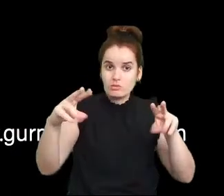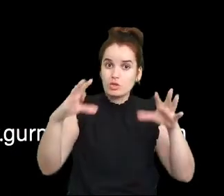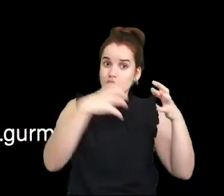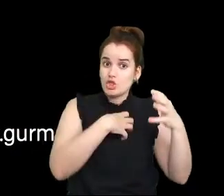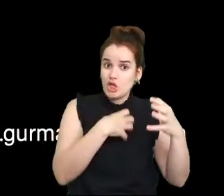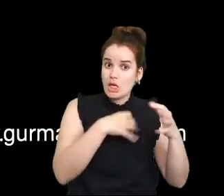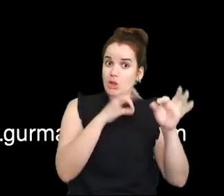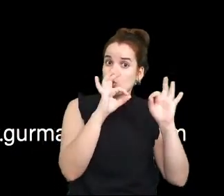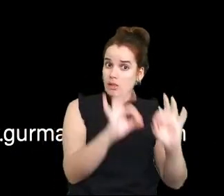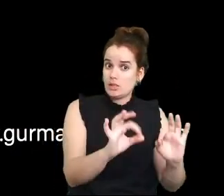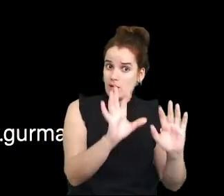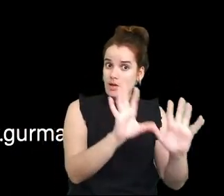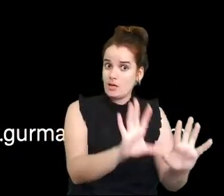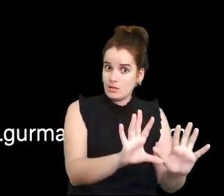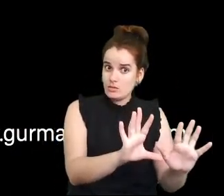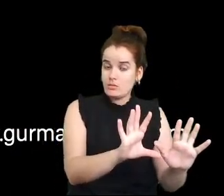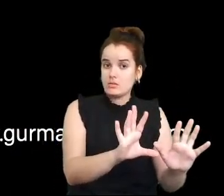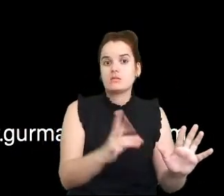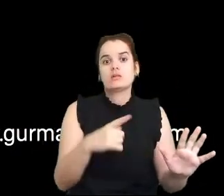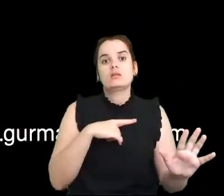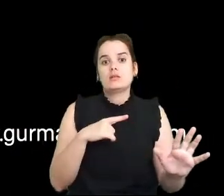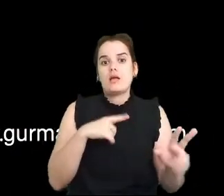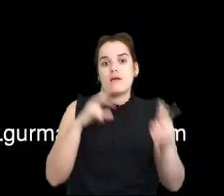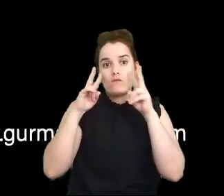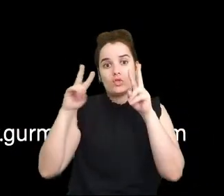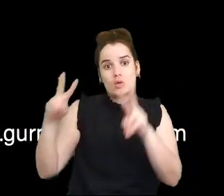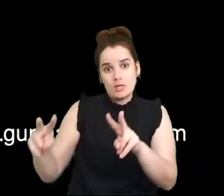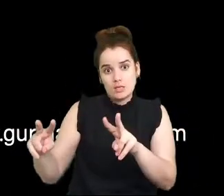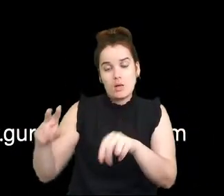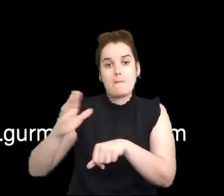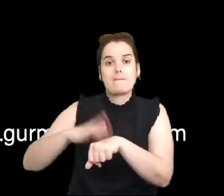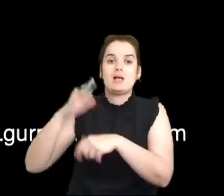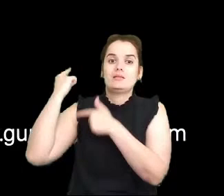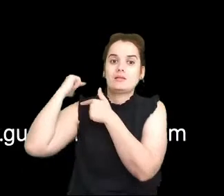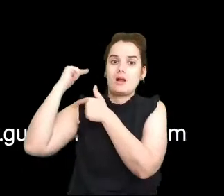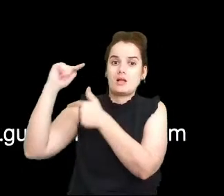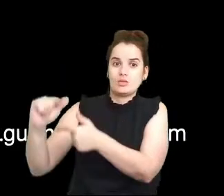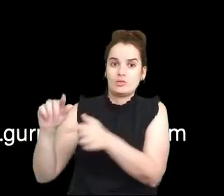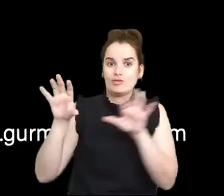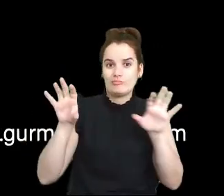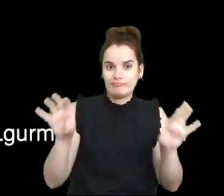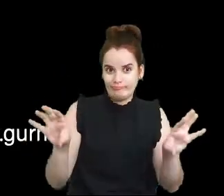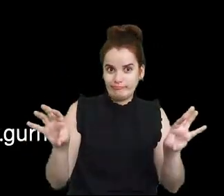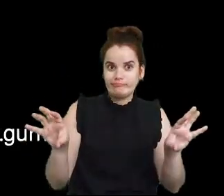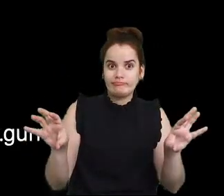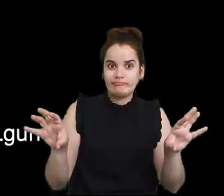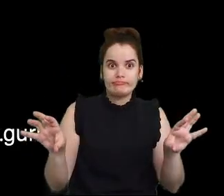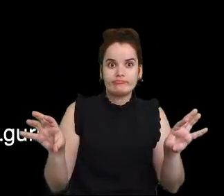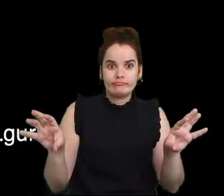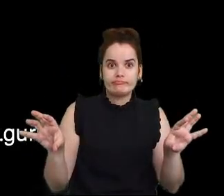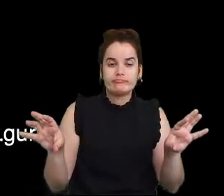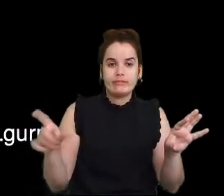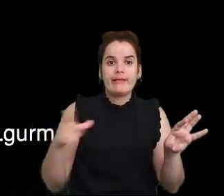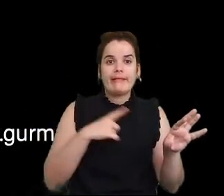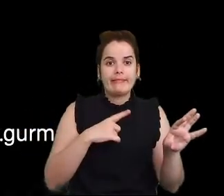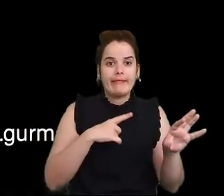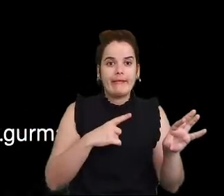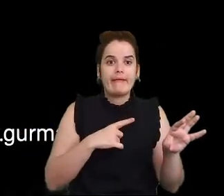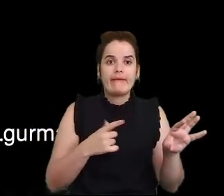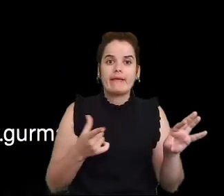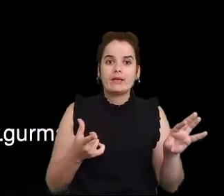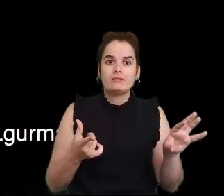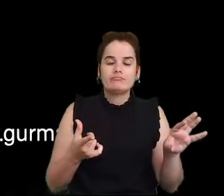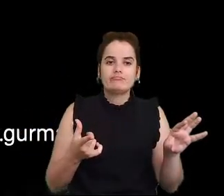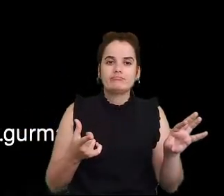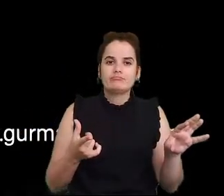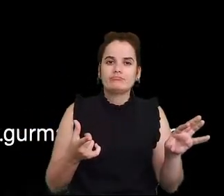familiar visualizations. On one hand, you have stuff that is customized and unique and custom coded, and on